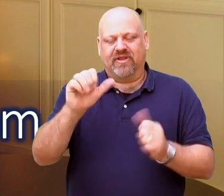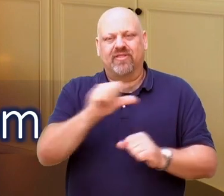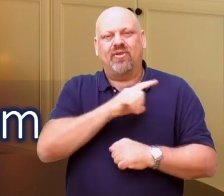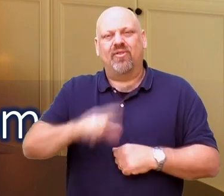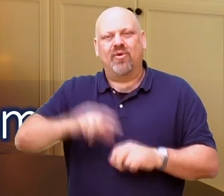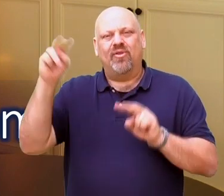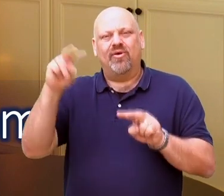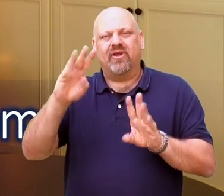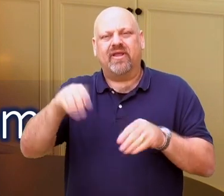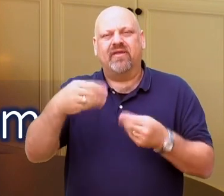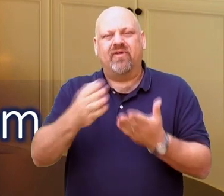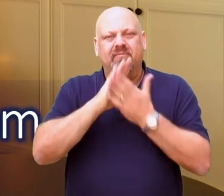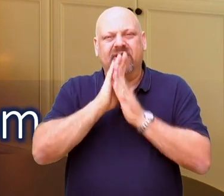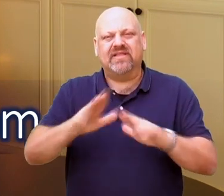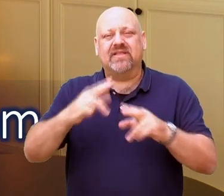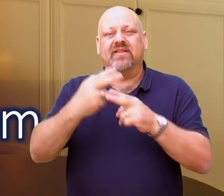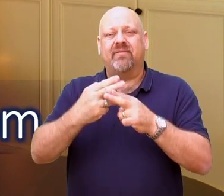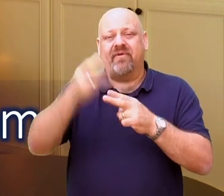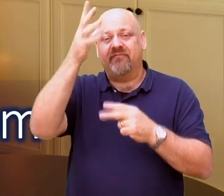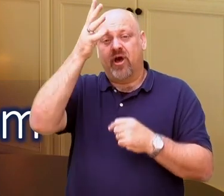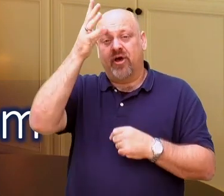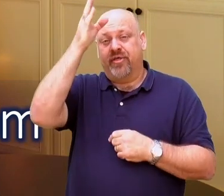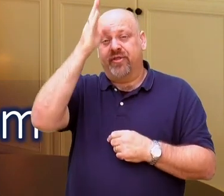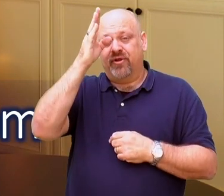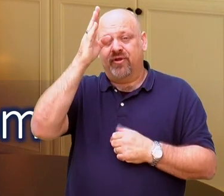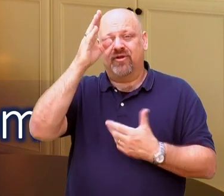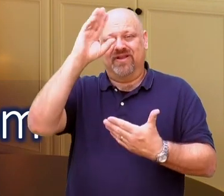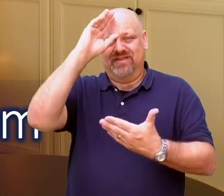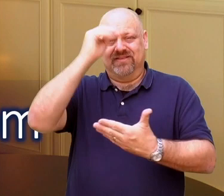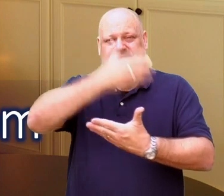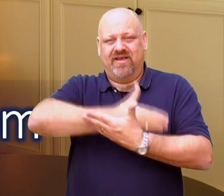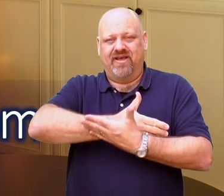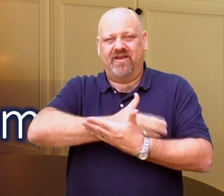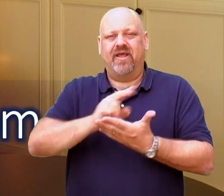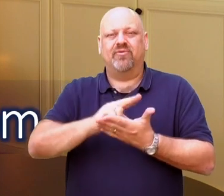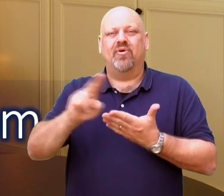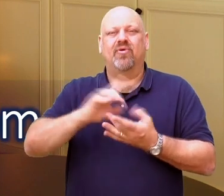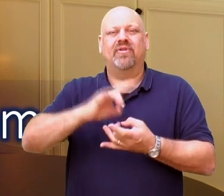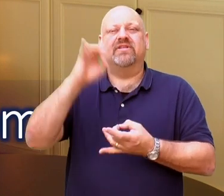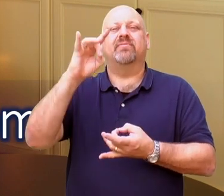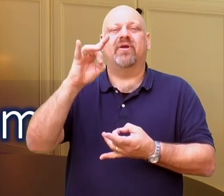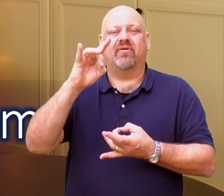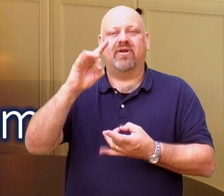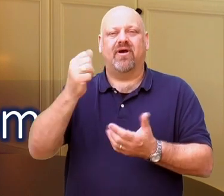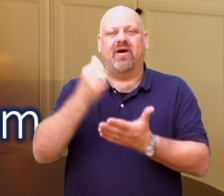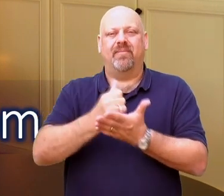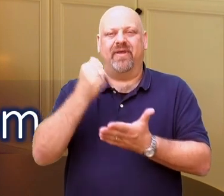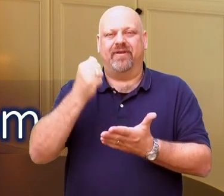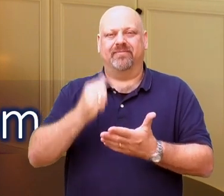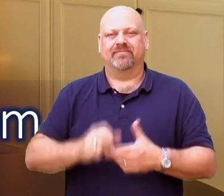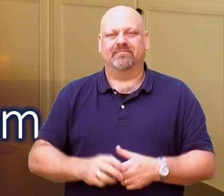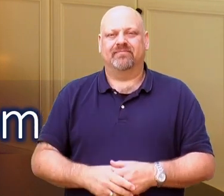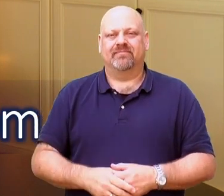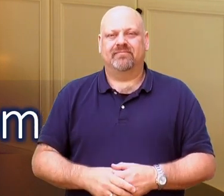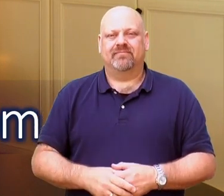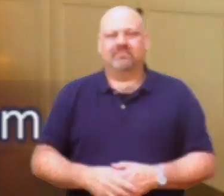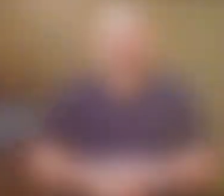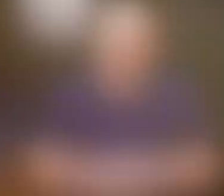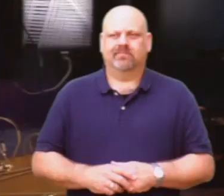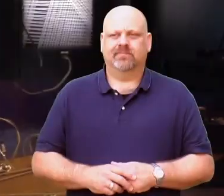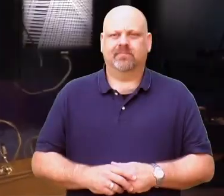look upon you and give you peace. In the name of the Father, and of the Son, and of the Holy Spirit. Amen.